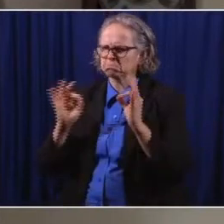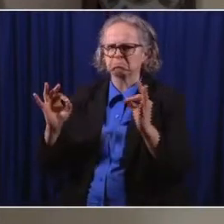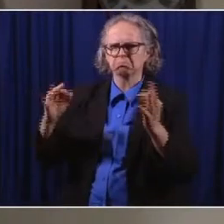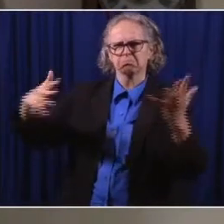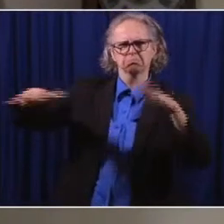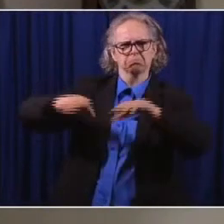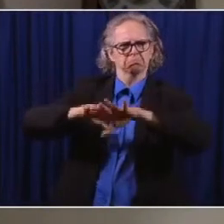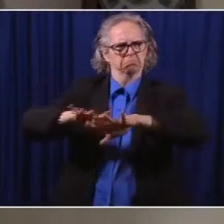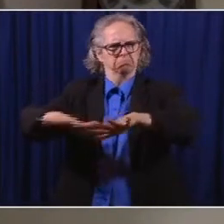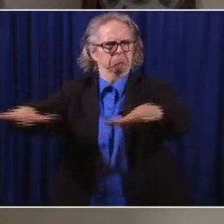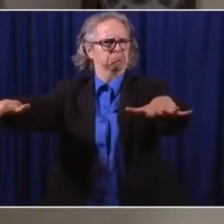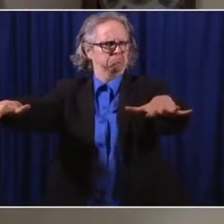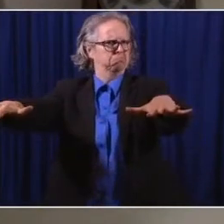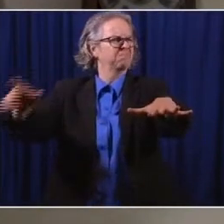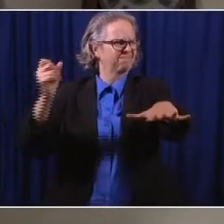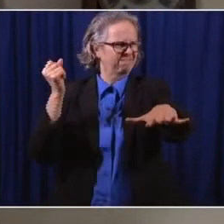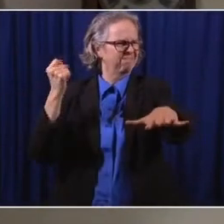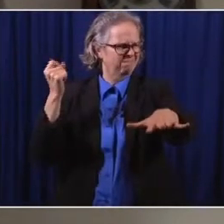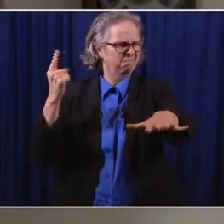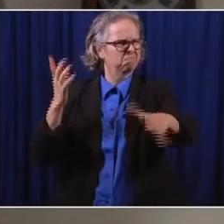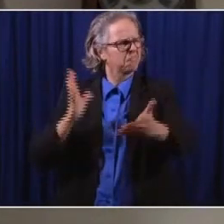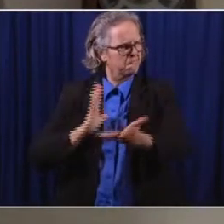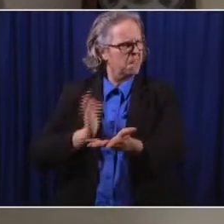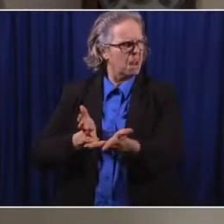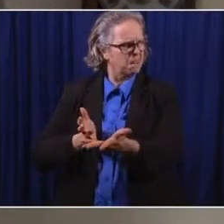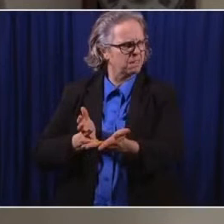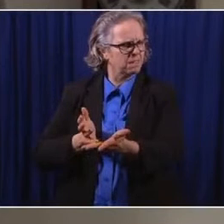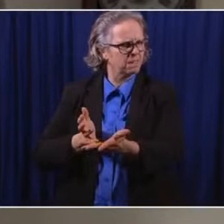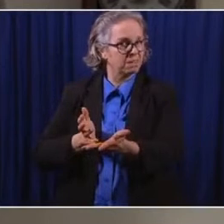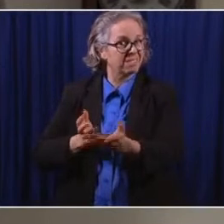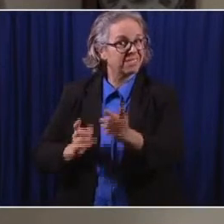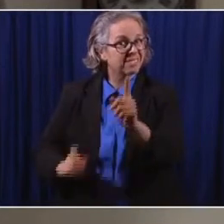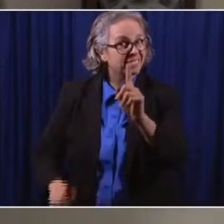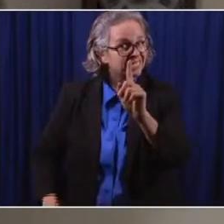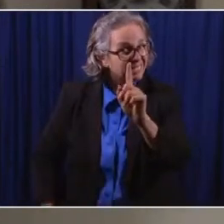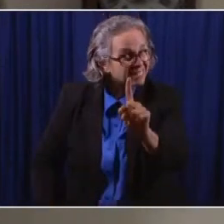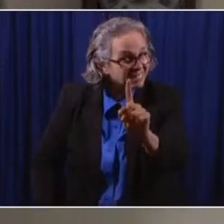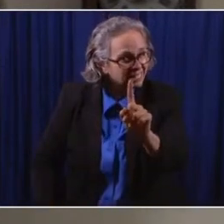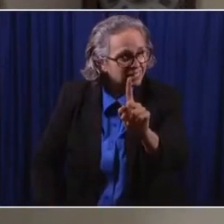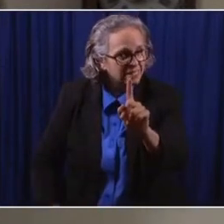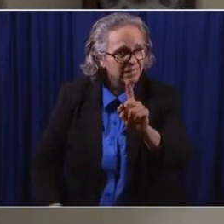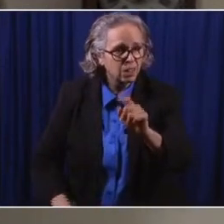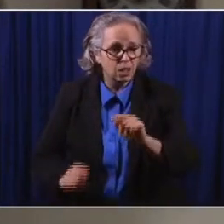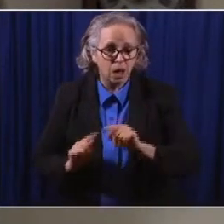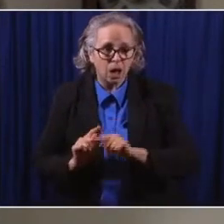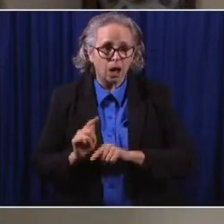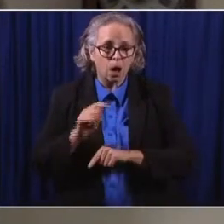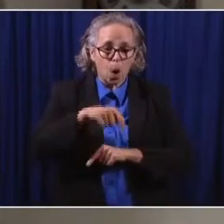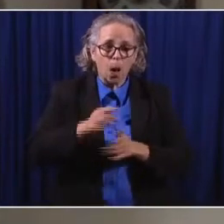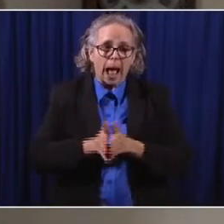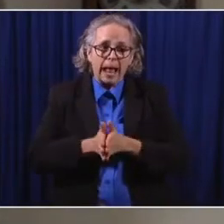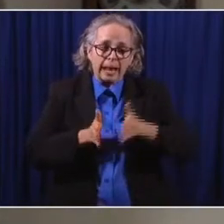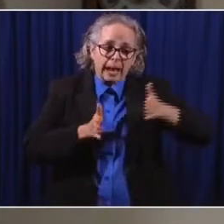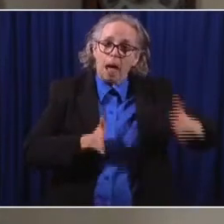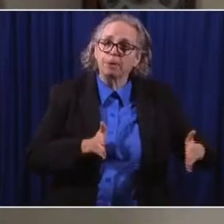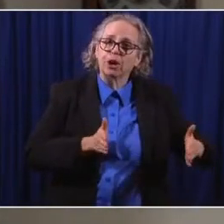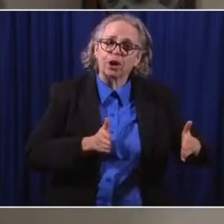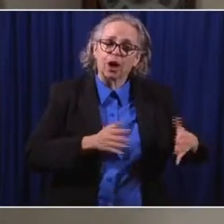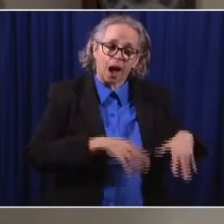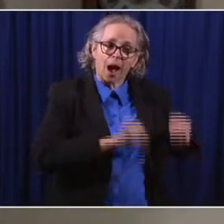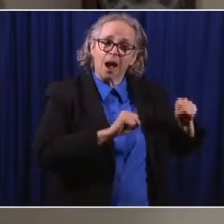benign, that's pretty safe. But if you just walk next door to your neighbors who's having a